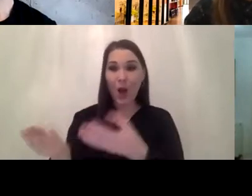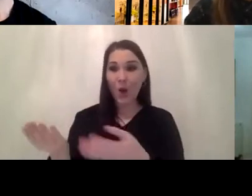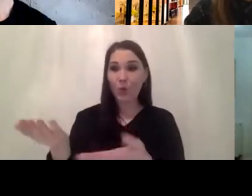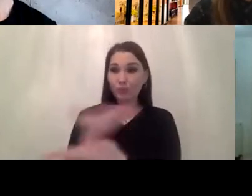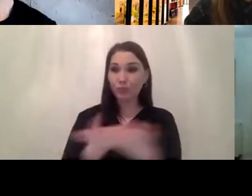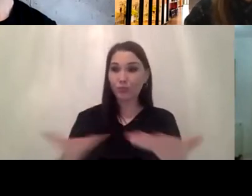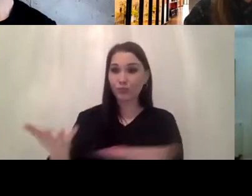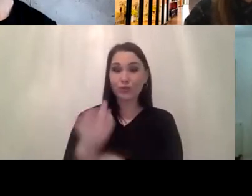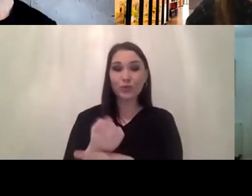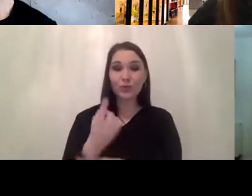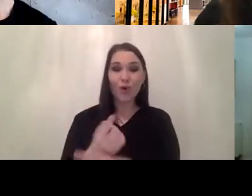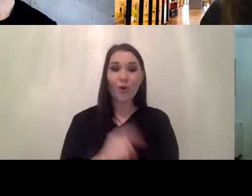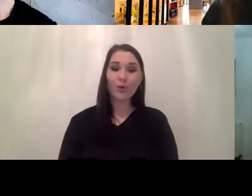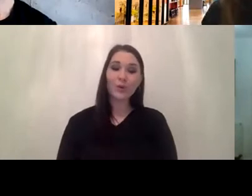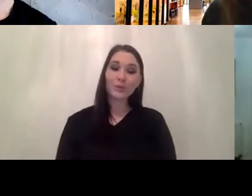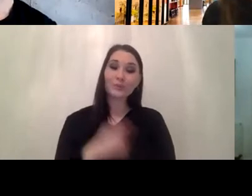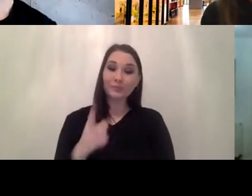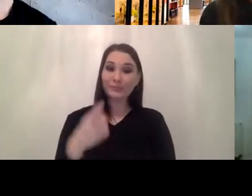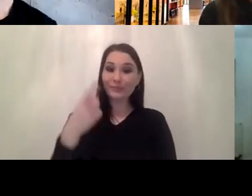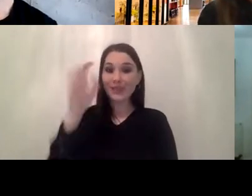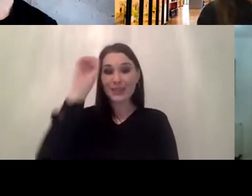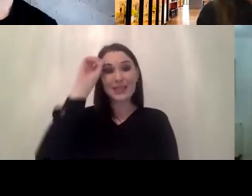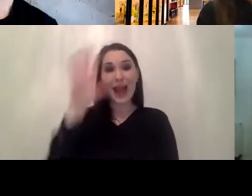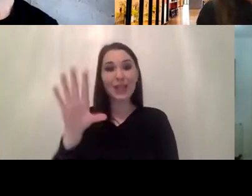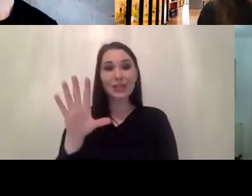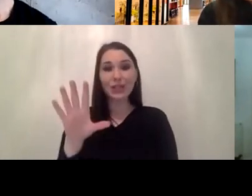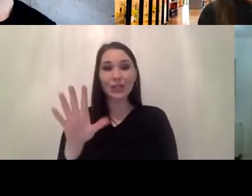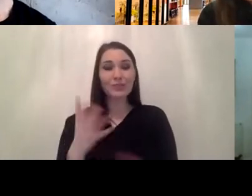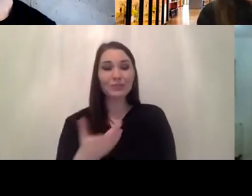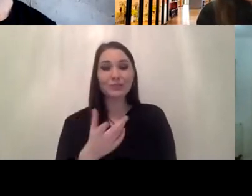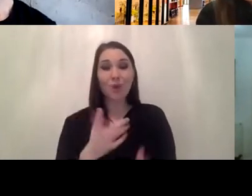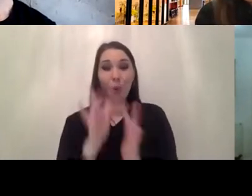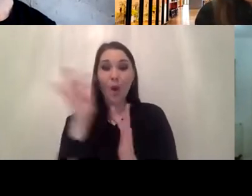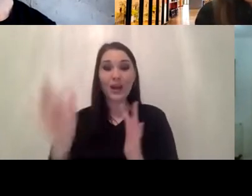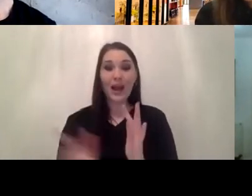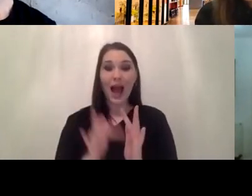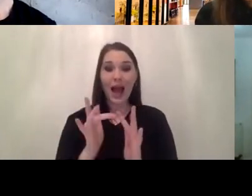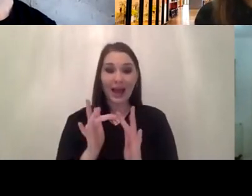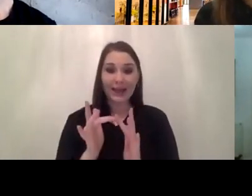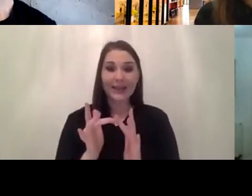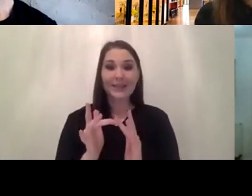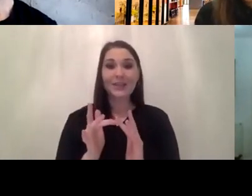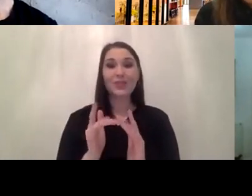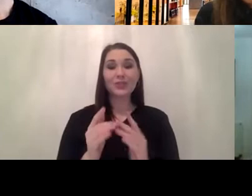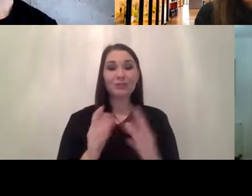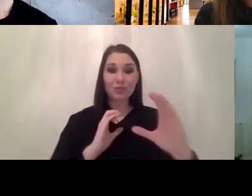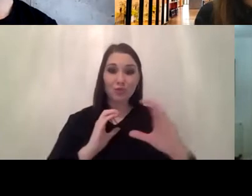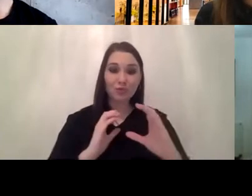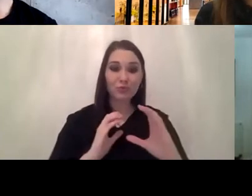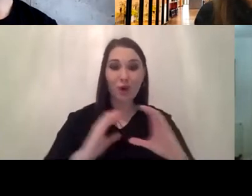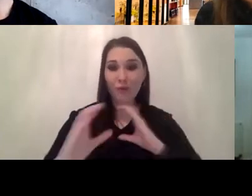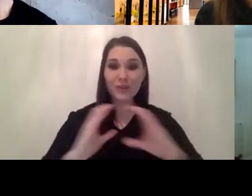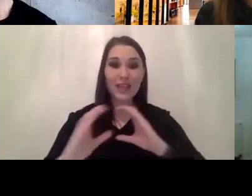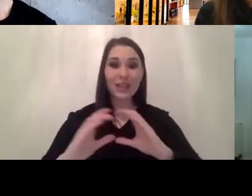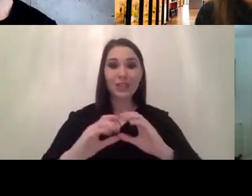think that's a danger when you're online, you know, as we're experiencing now. There's lags in the conversation, there's gaps,